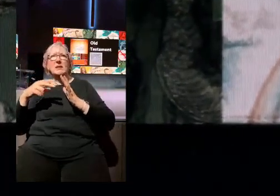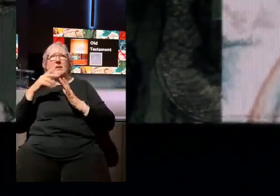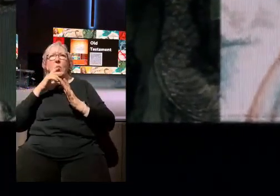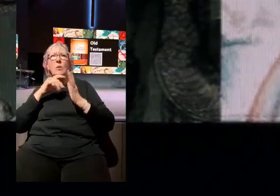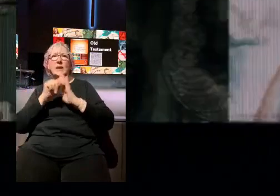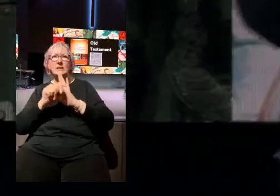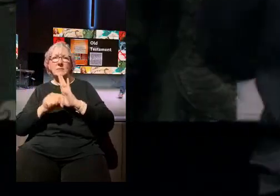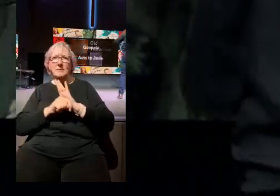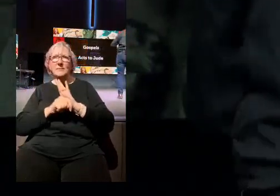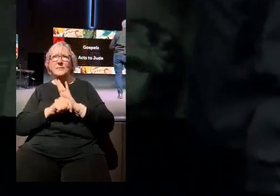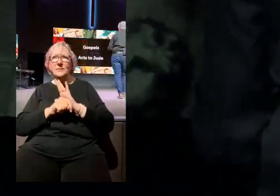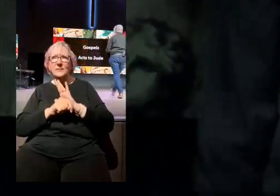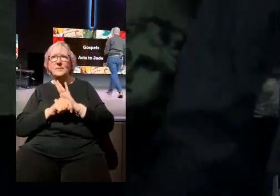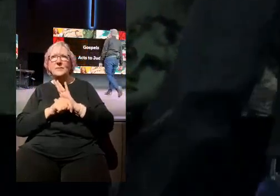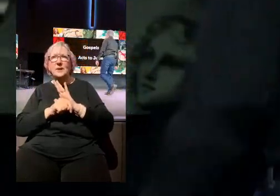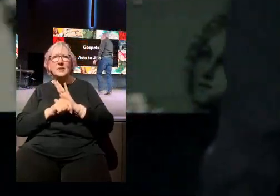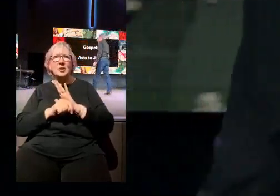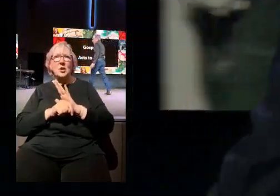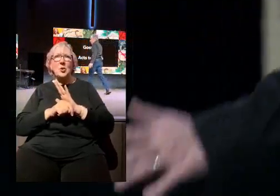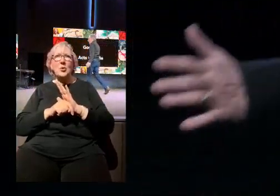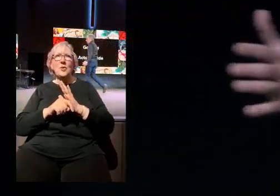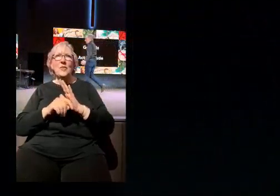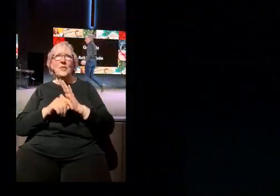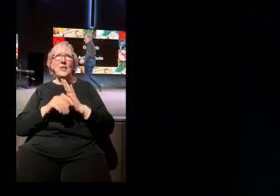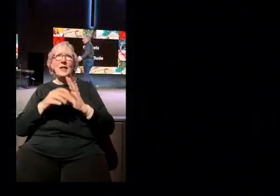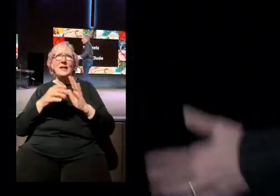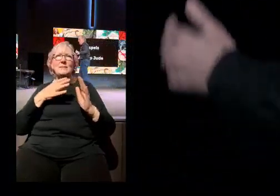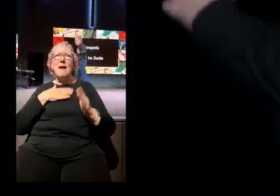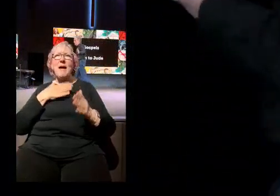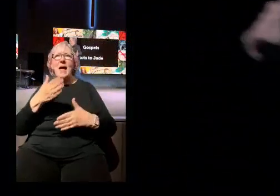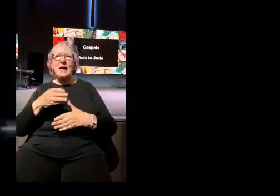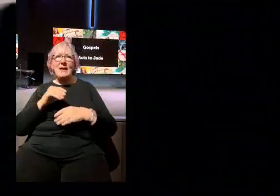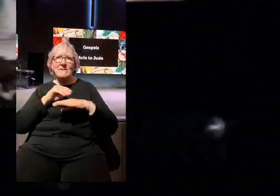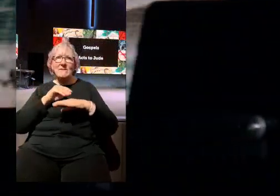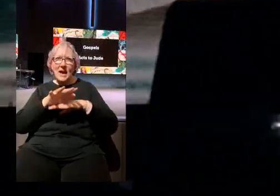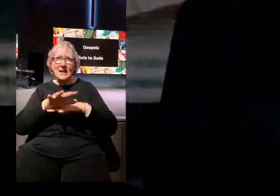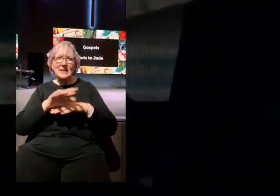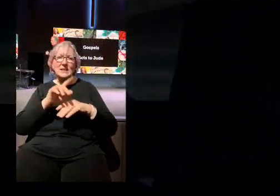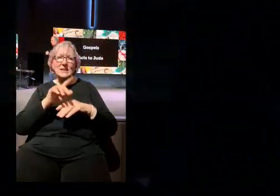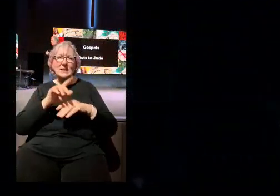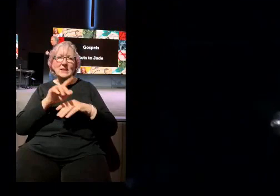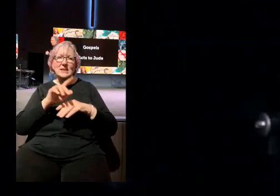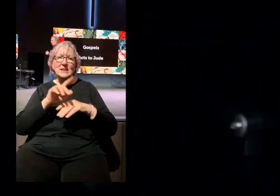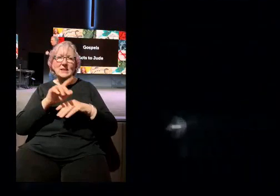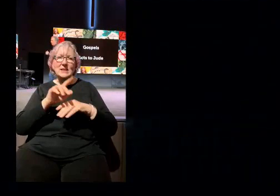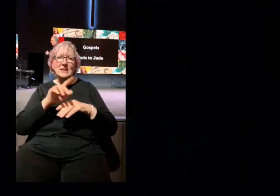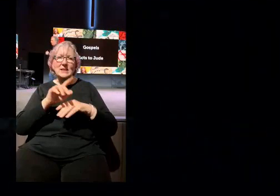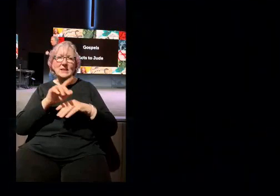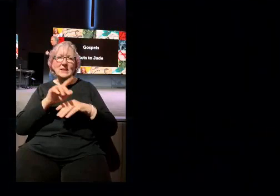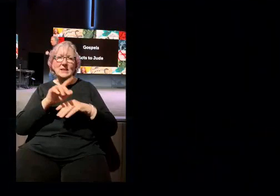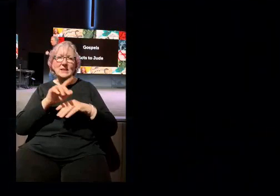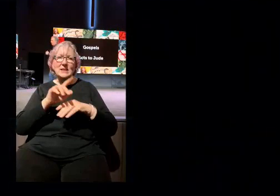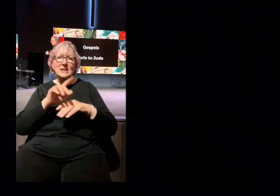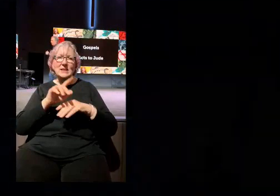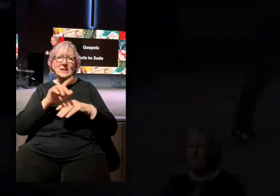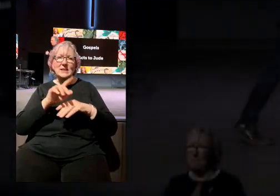So that's my advice. Start with Jesus. Keep going until you get to Jude. Stop. Wrong